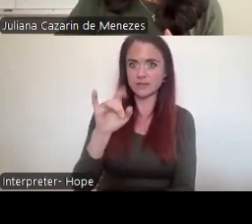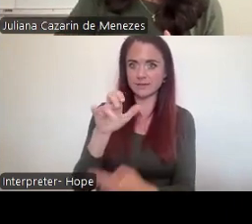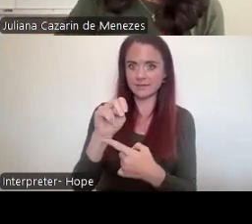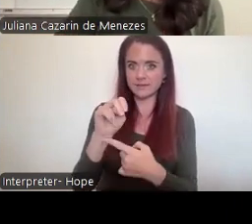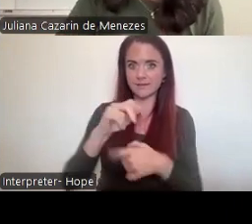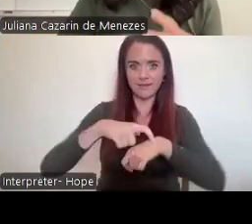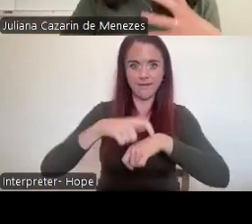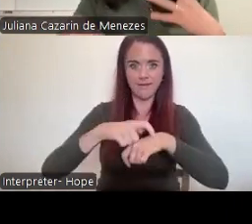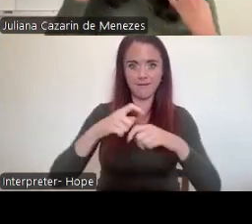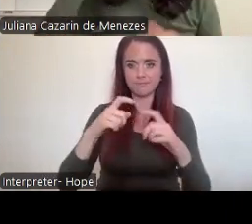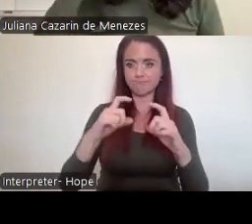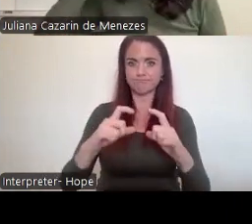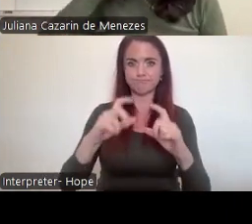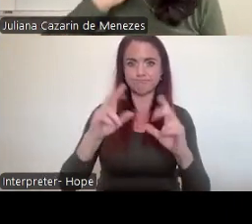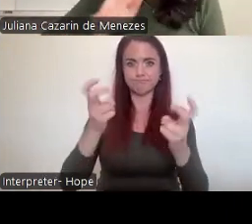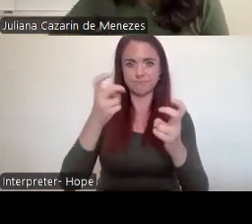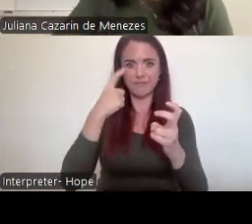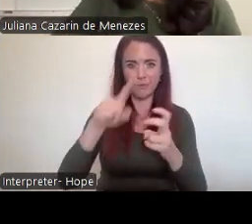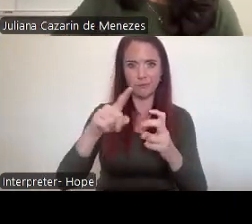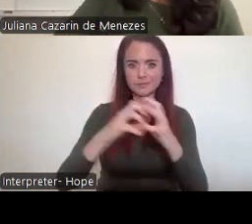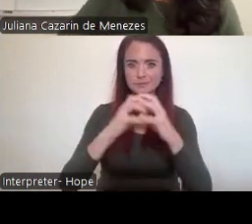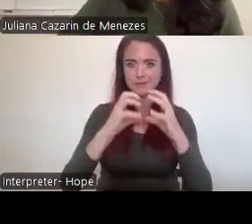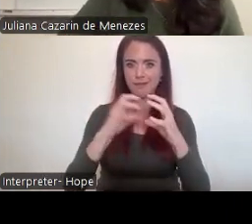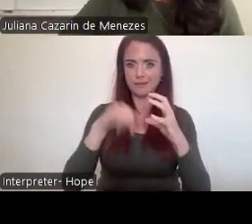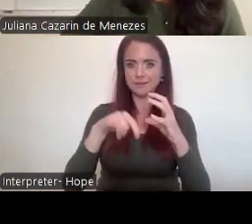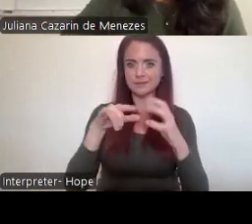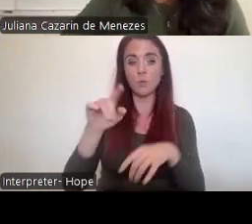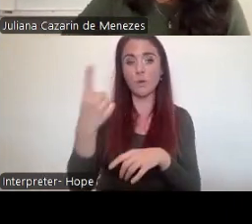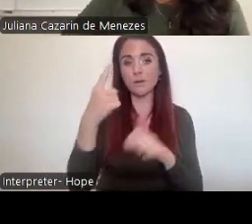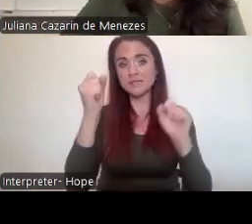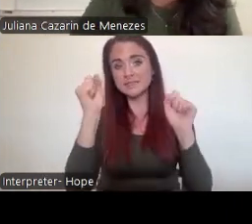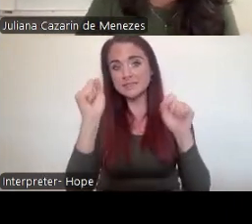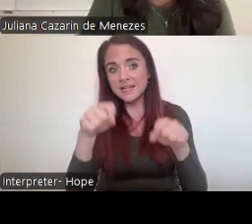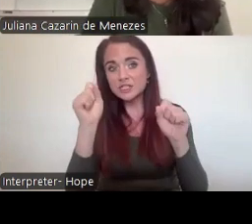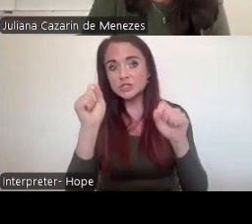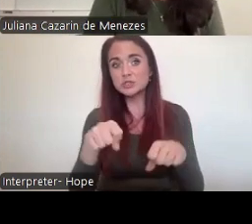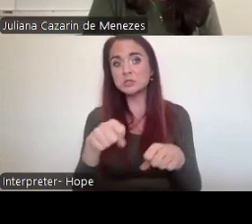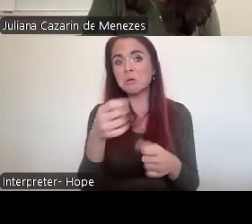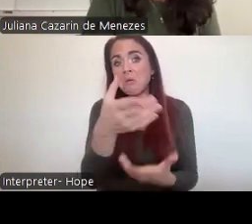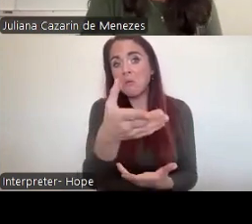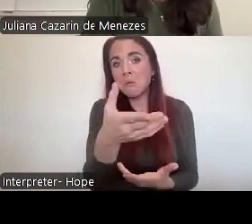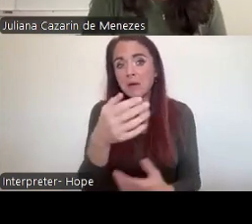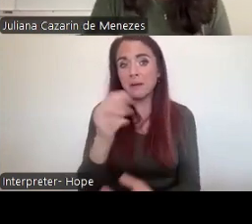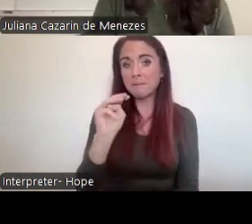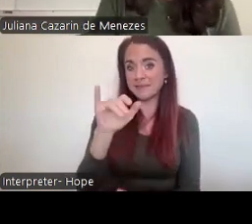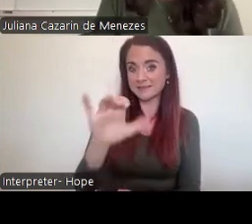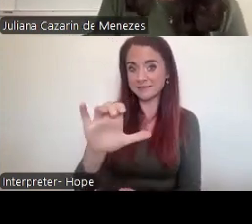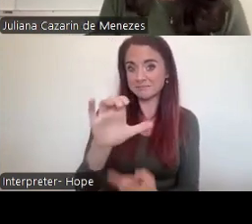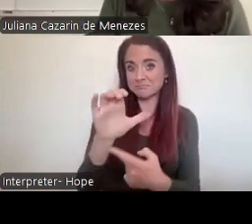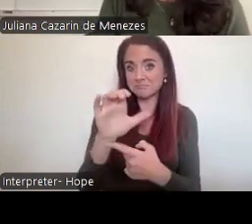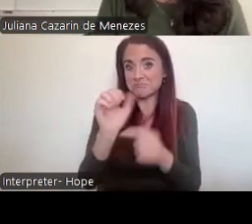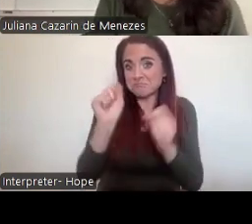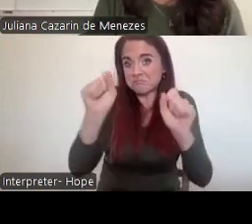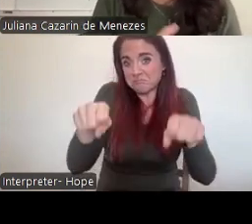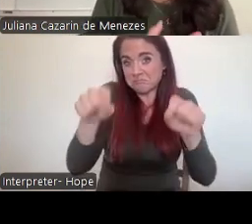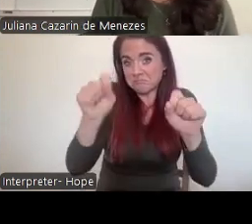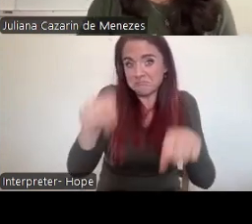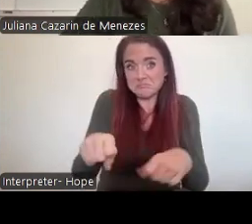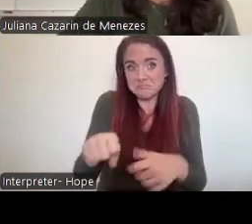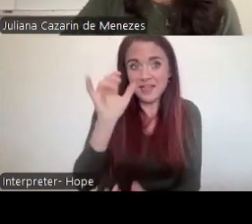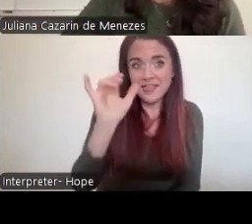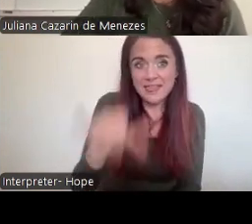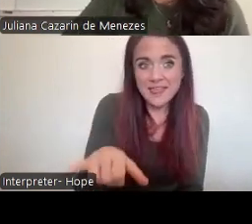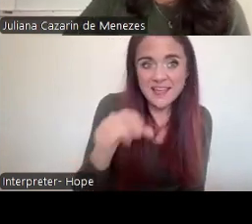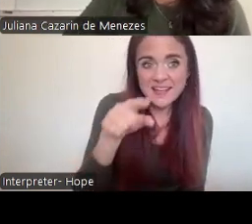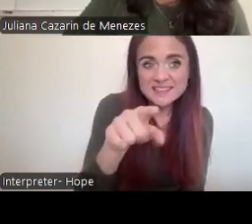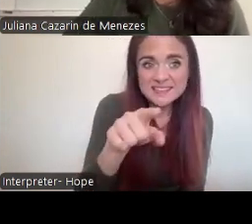cells. And one potential candidate for that is MEEK. MEEK is an oncogene that is